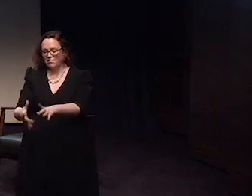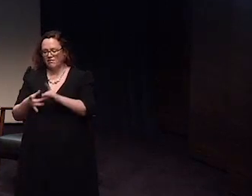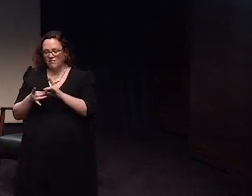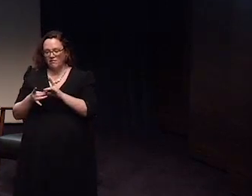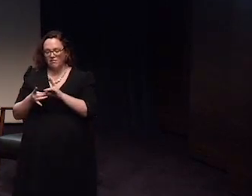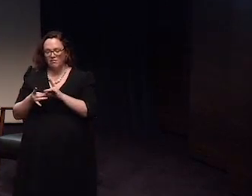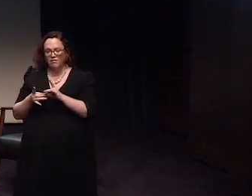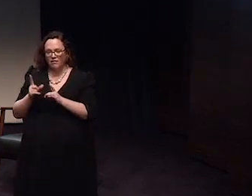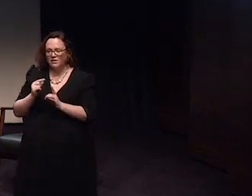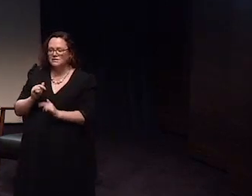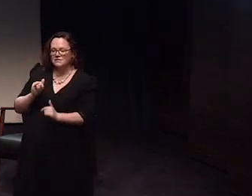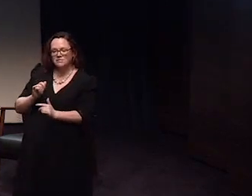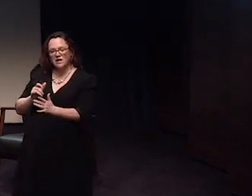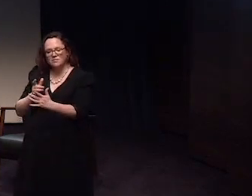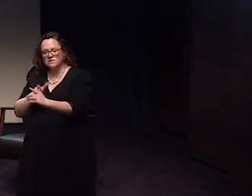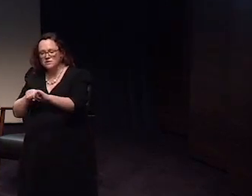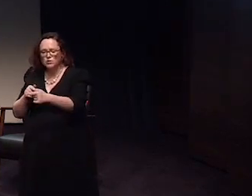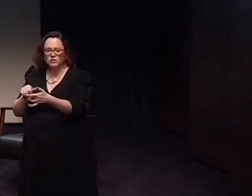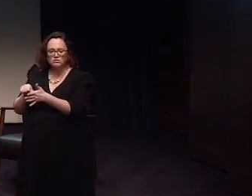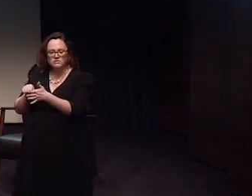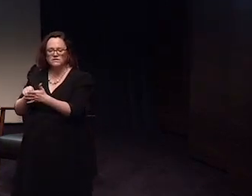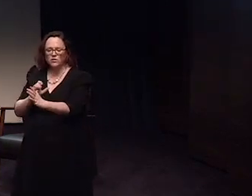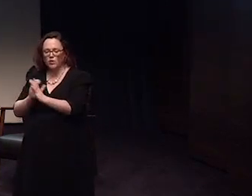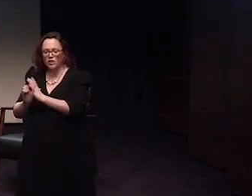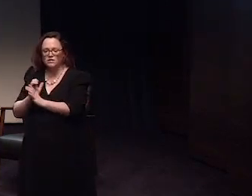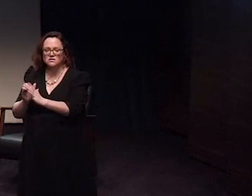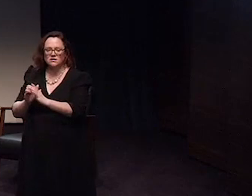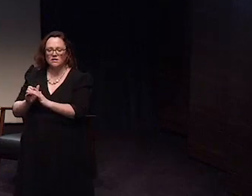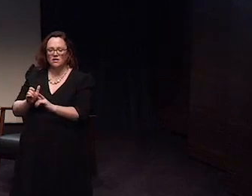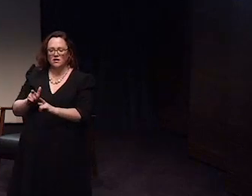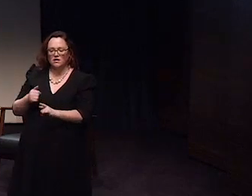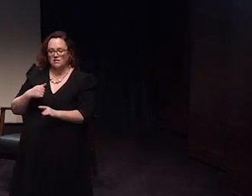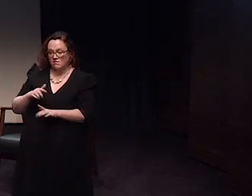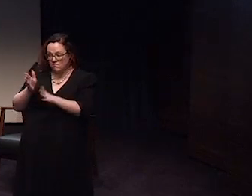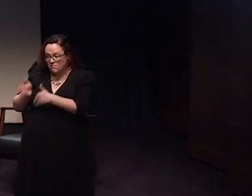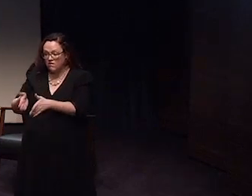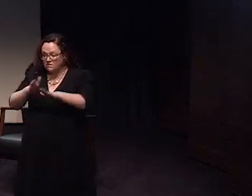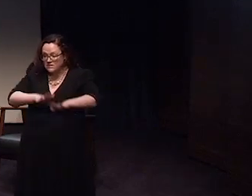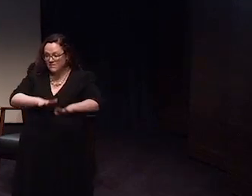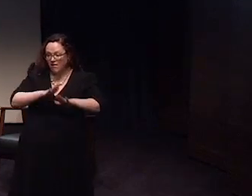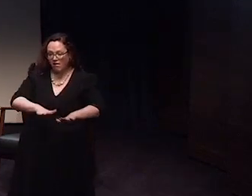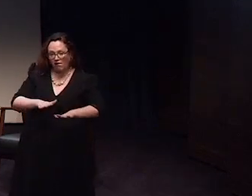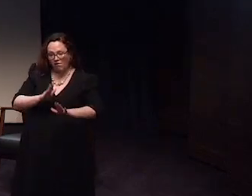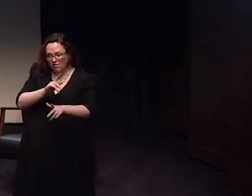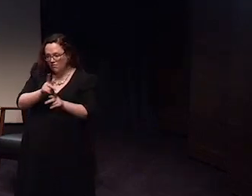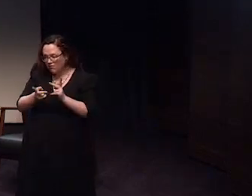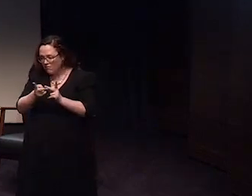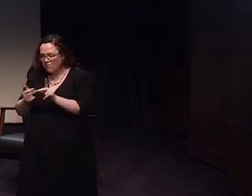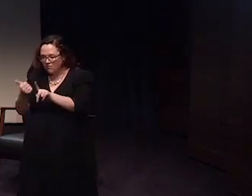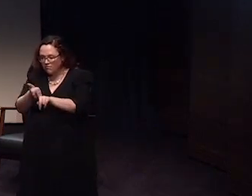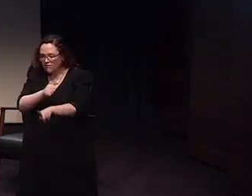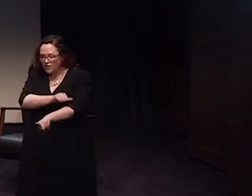and adequate information, and difficulties to start CPR and other first aid.